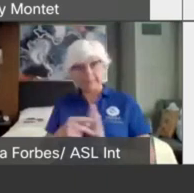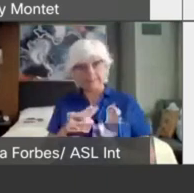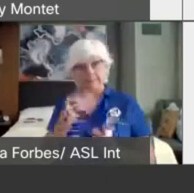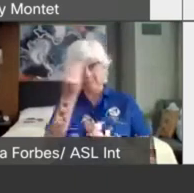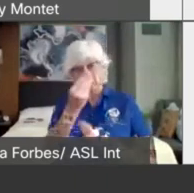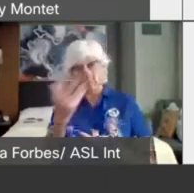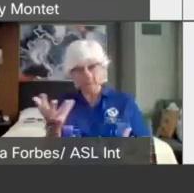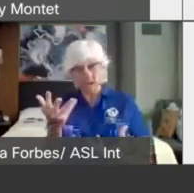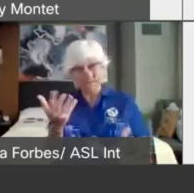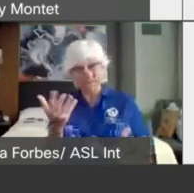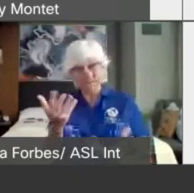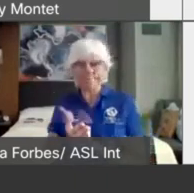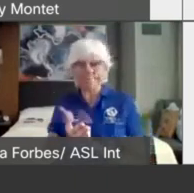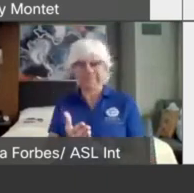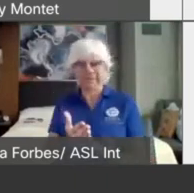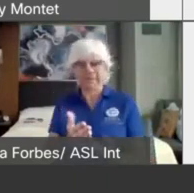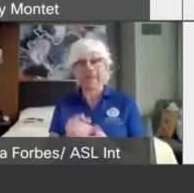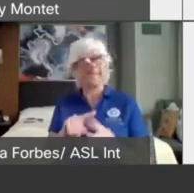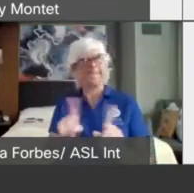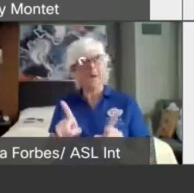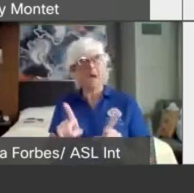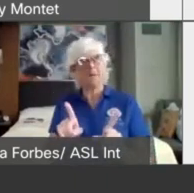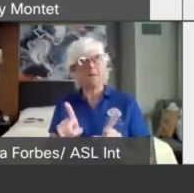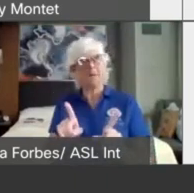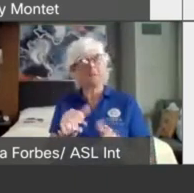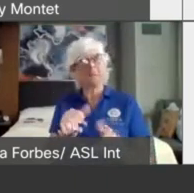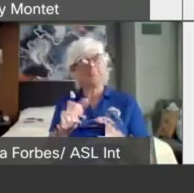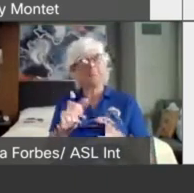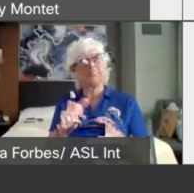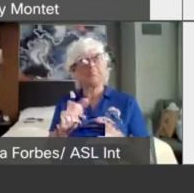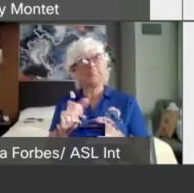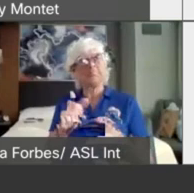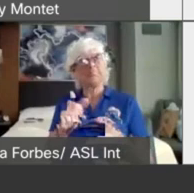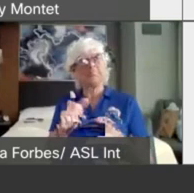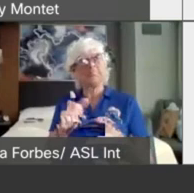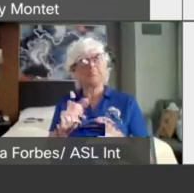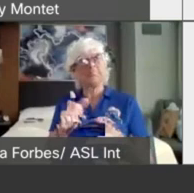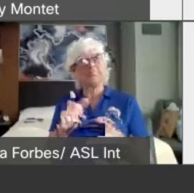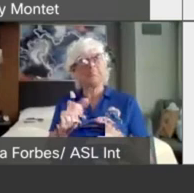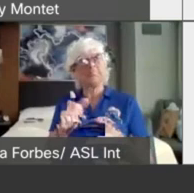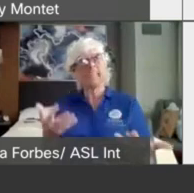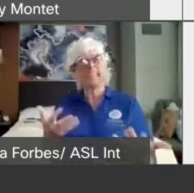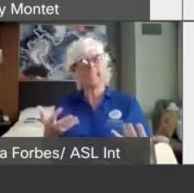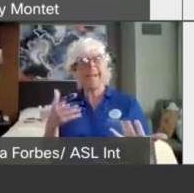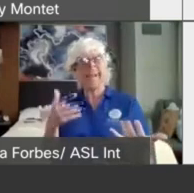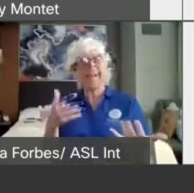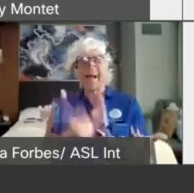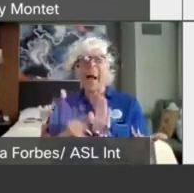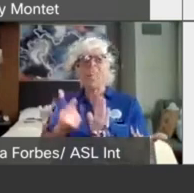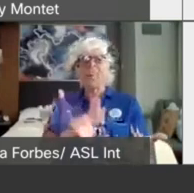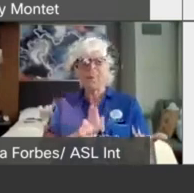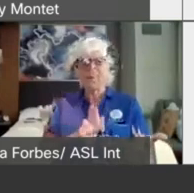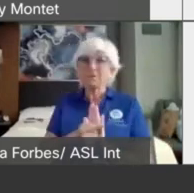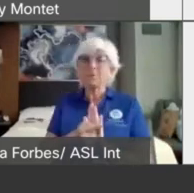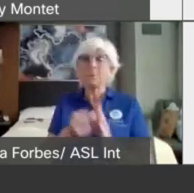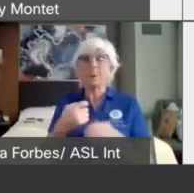it. But the helpline, and we have, this is a good opportunity to say that the helpline hours were expanded. And